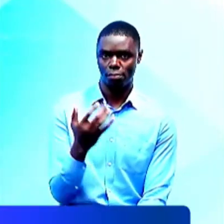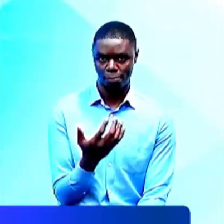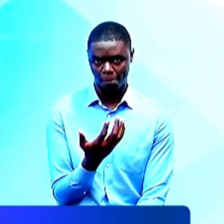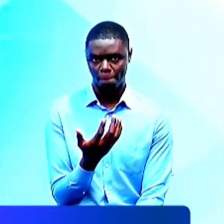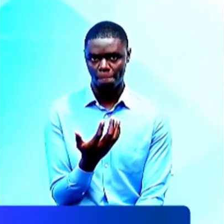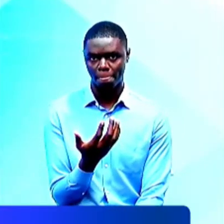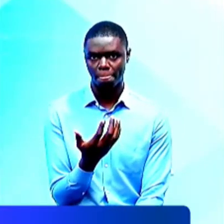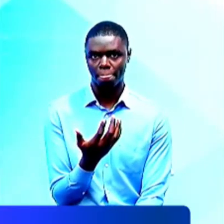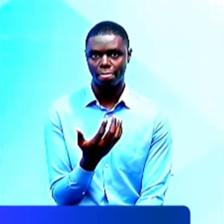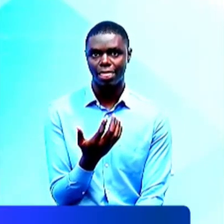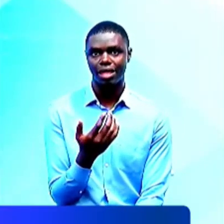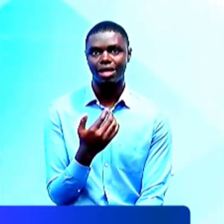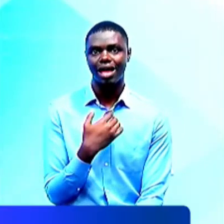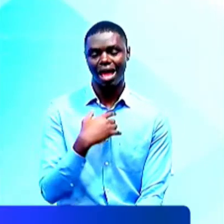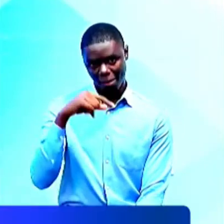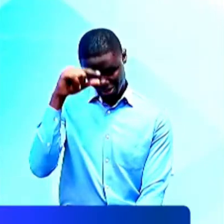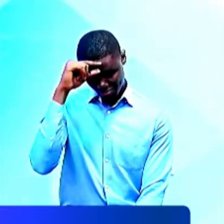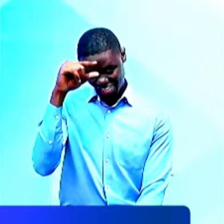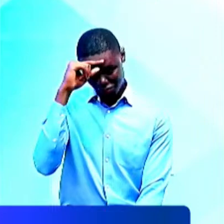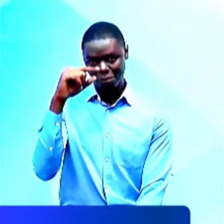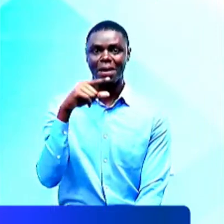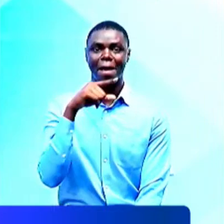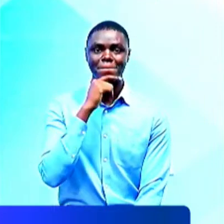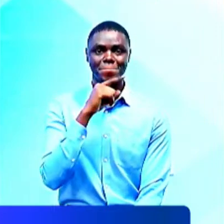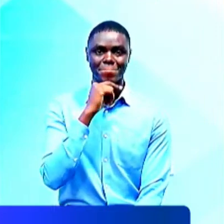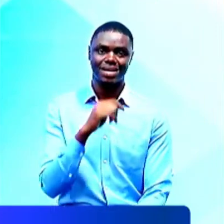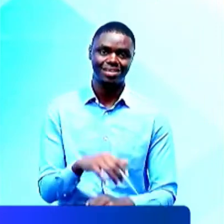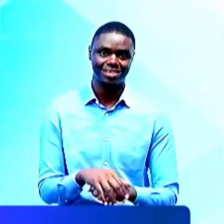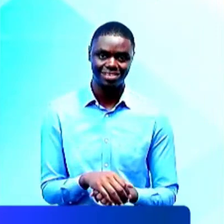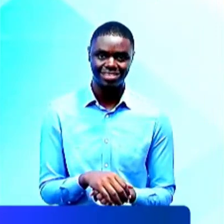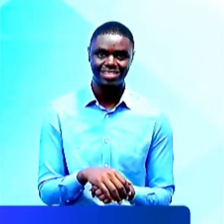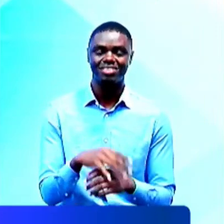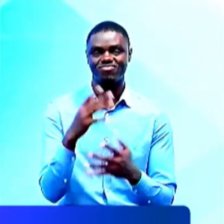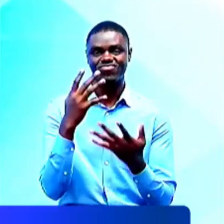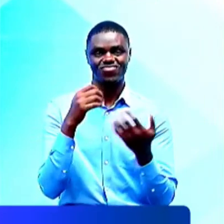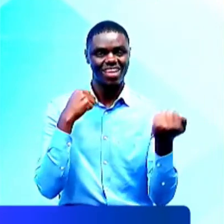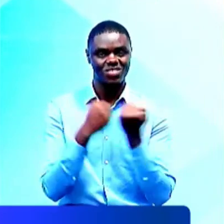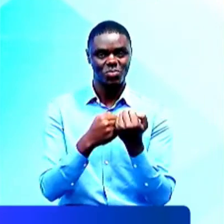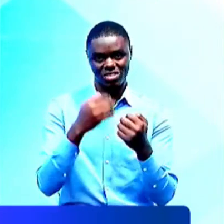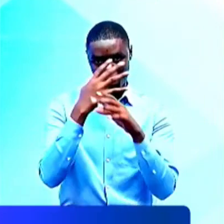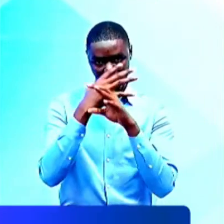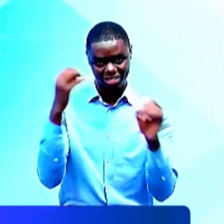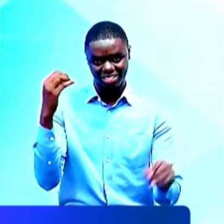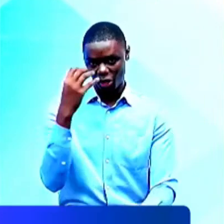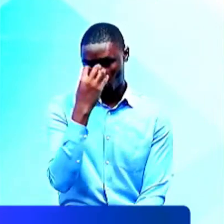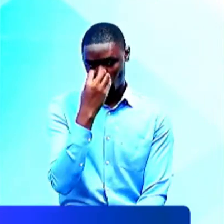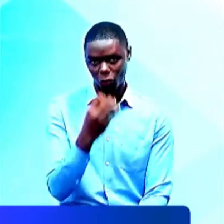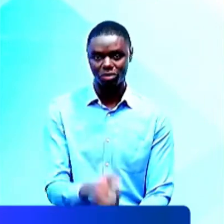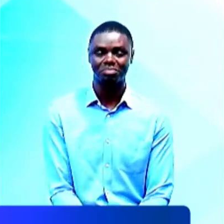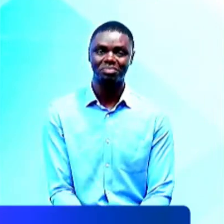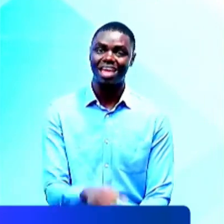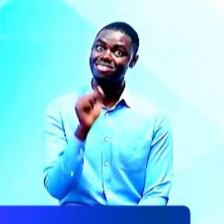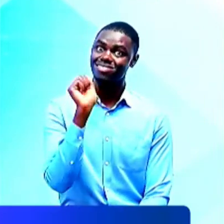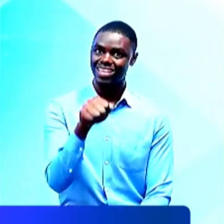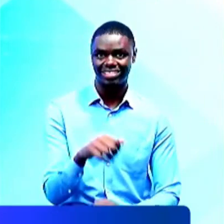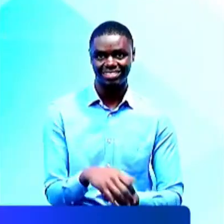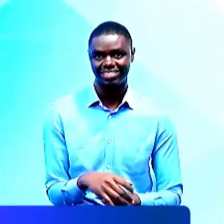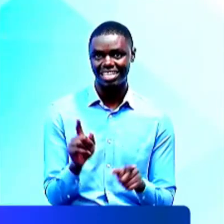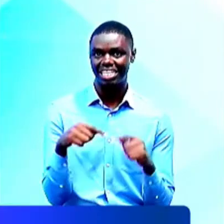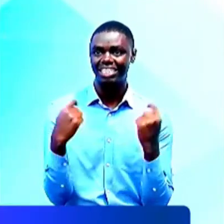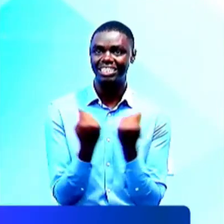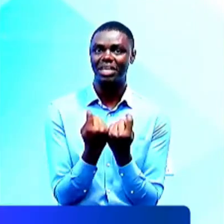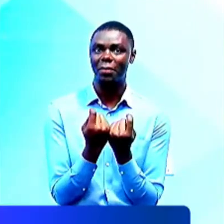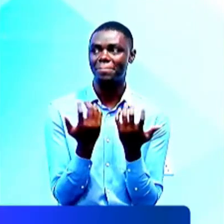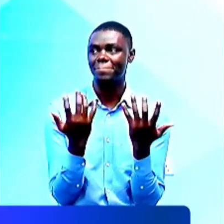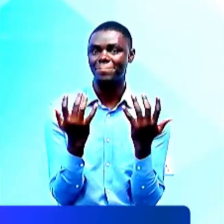I'm a government boy. Yes. The spanner boy of President William Ruto. Yeah, we are a team. Come